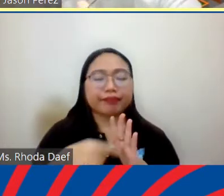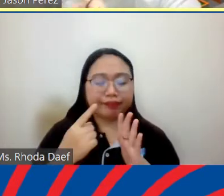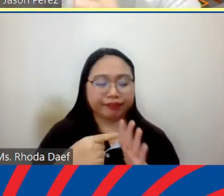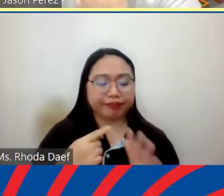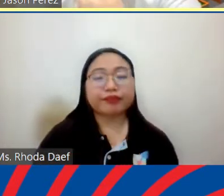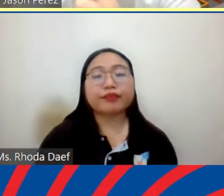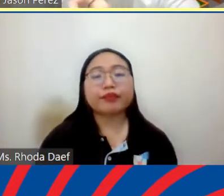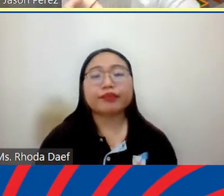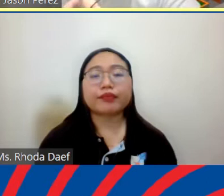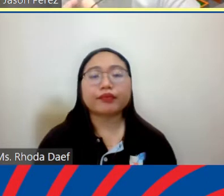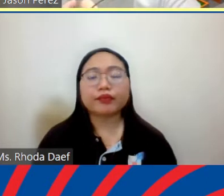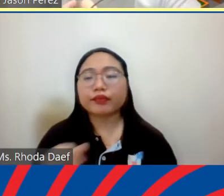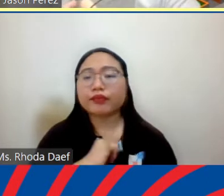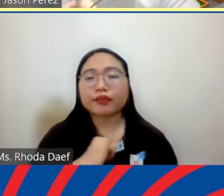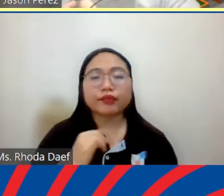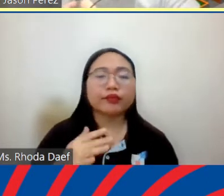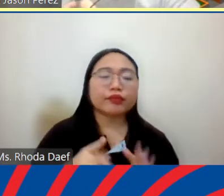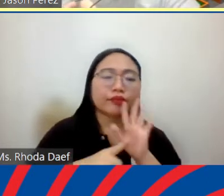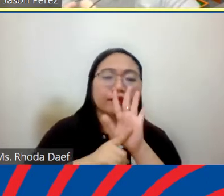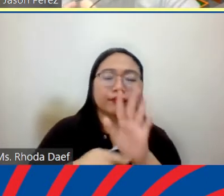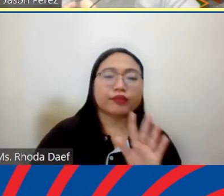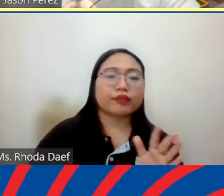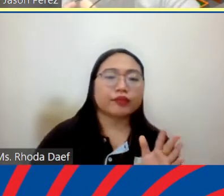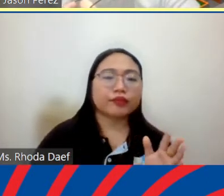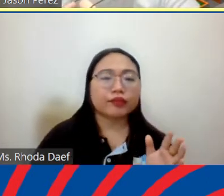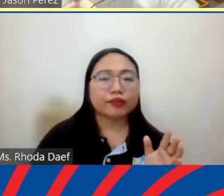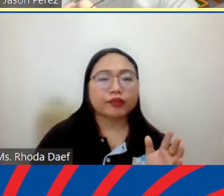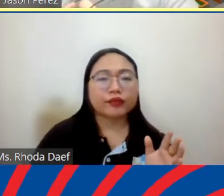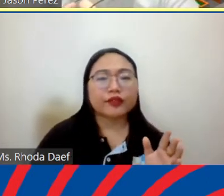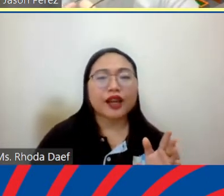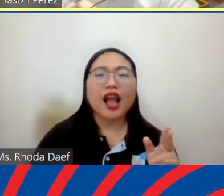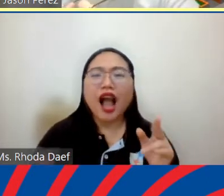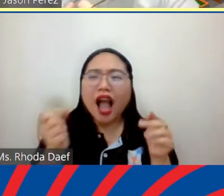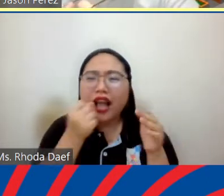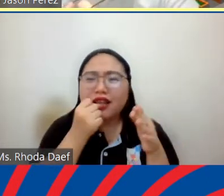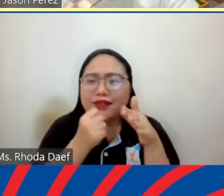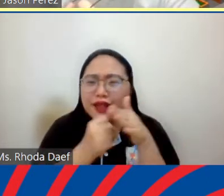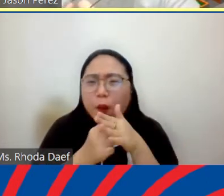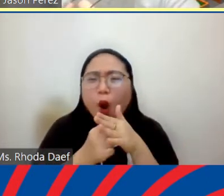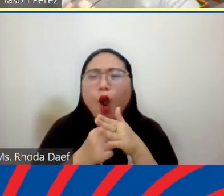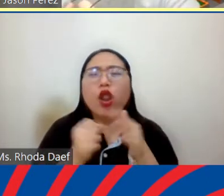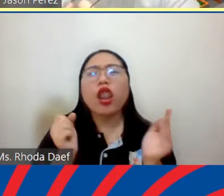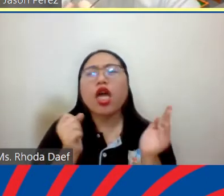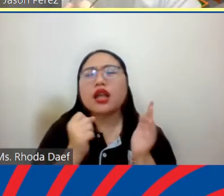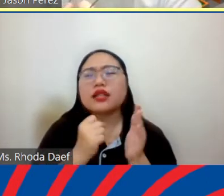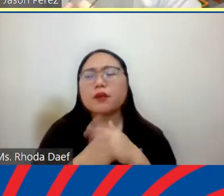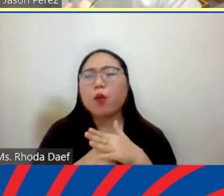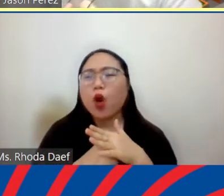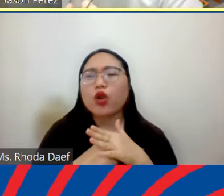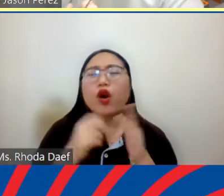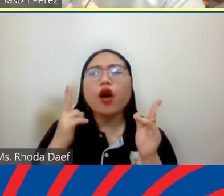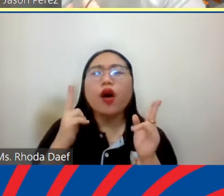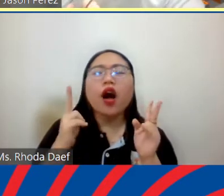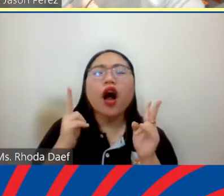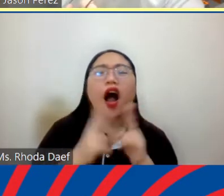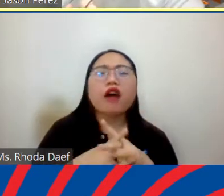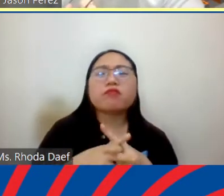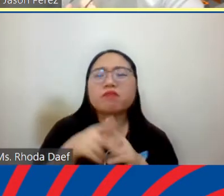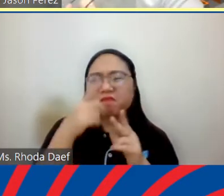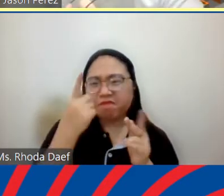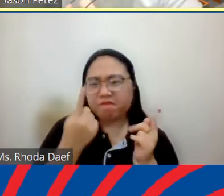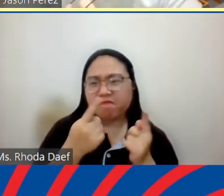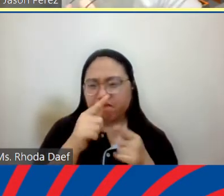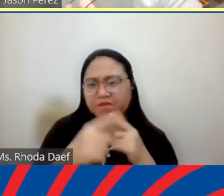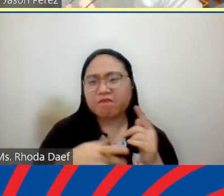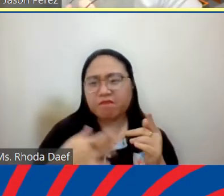So with that, I would like to present a simplified version of the DCC life cycle, and this will be the focus of